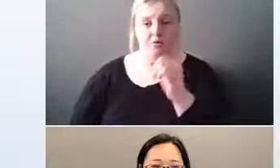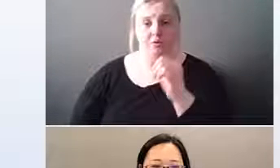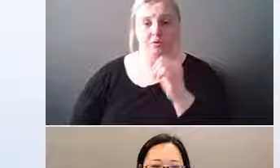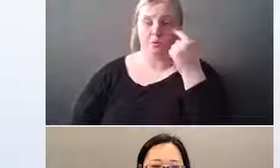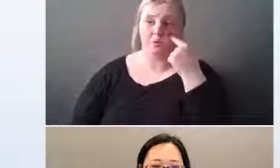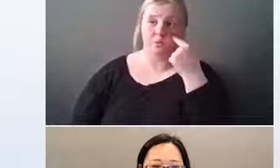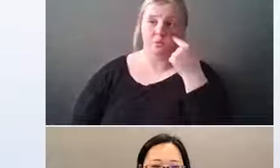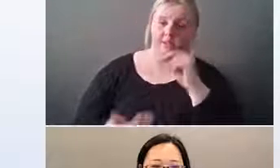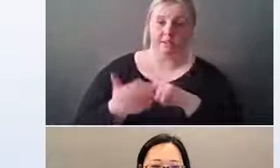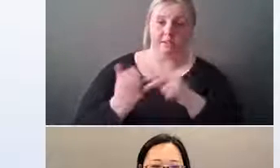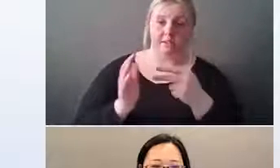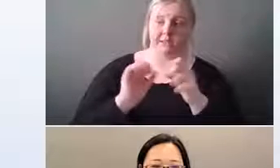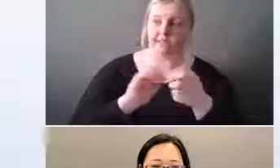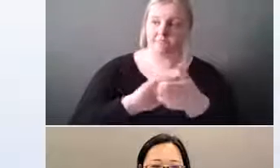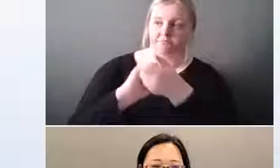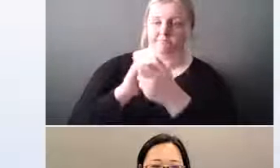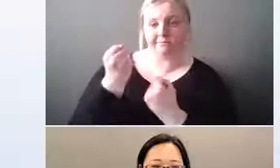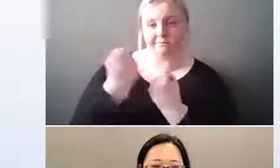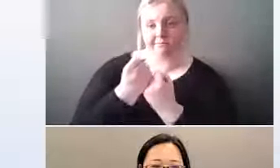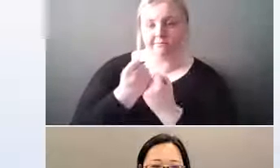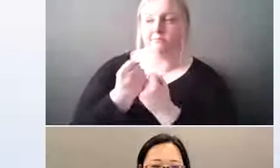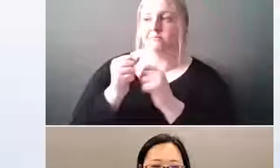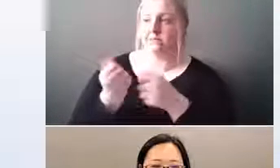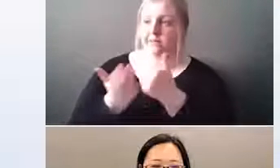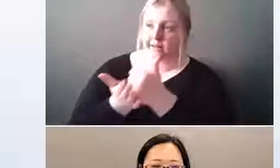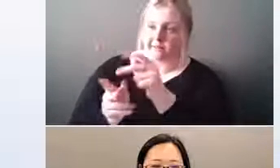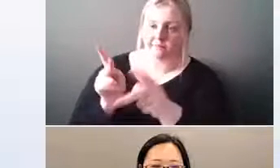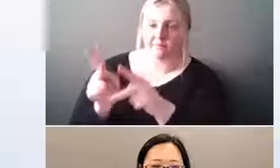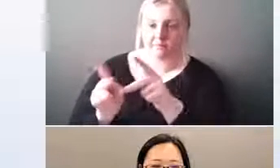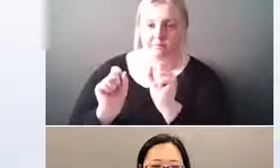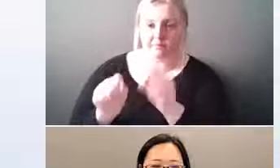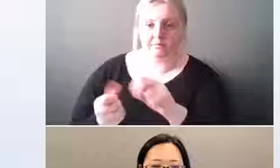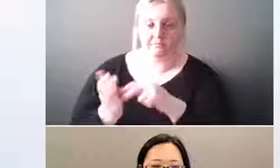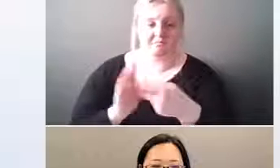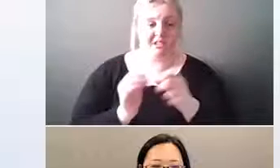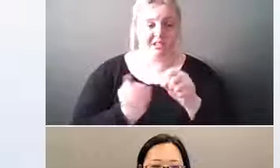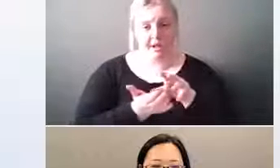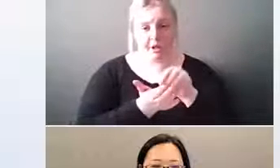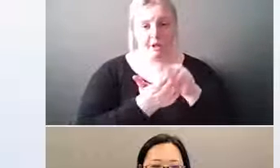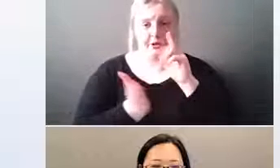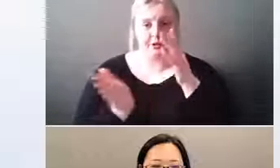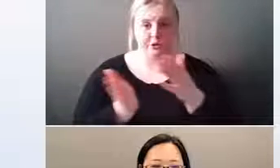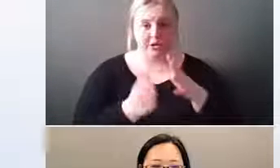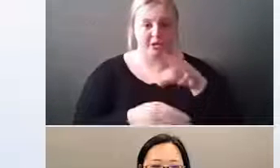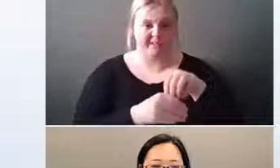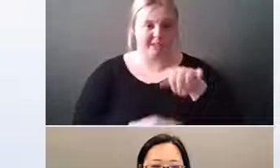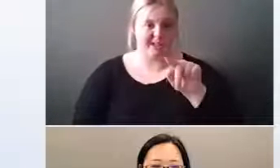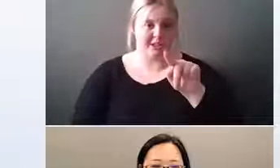in supporting those who are experiencing bullying behaviors. So they can learn some of those strategies within the toolkit.